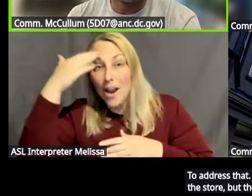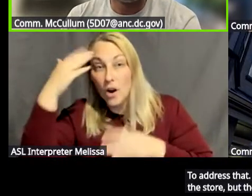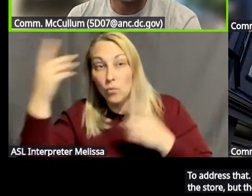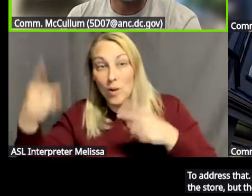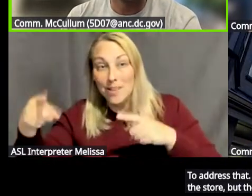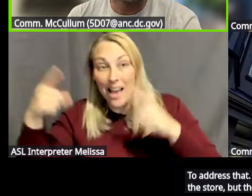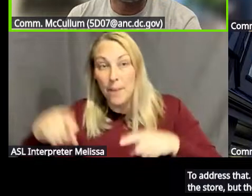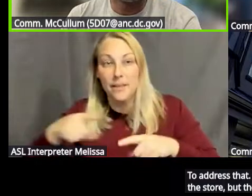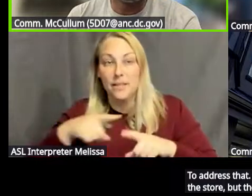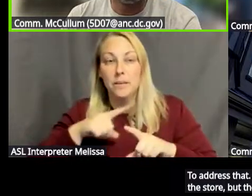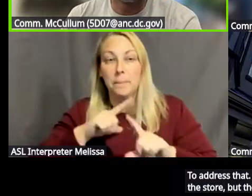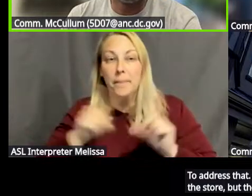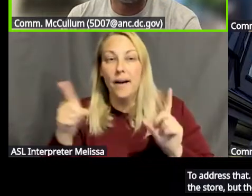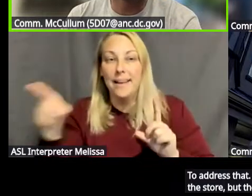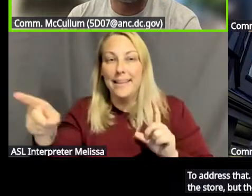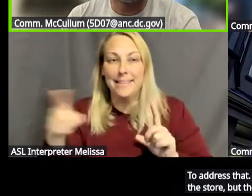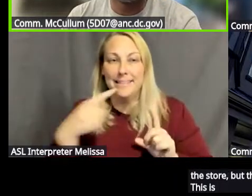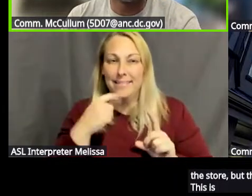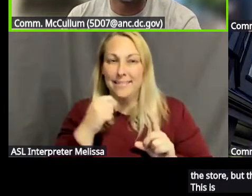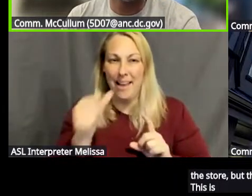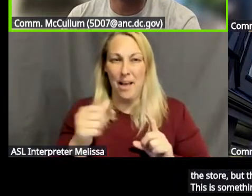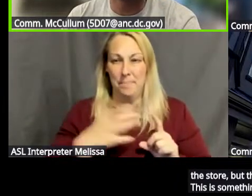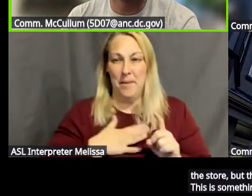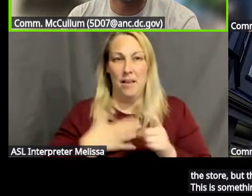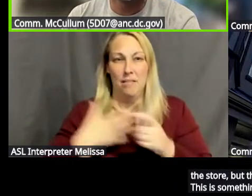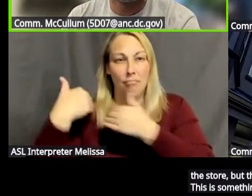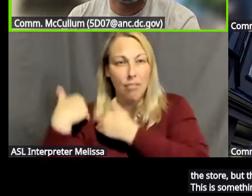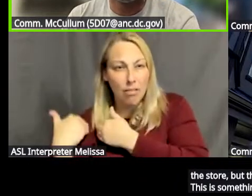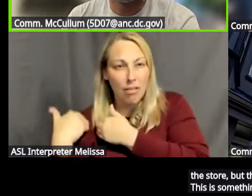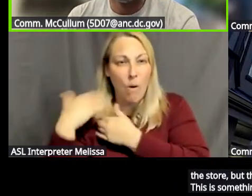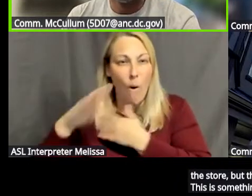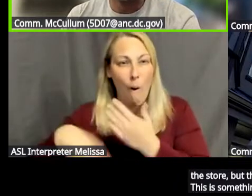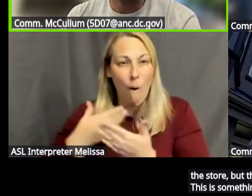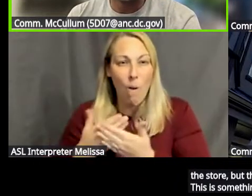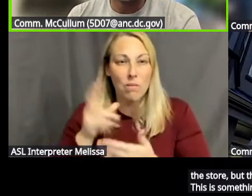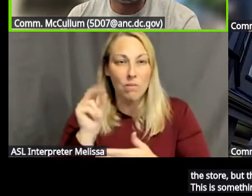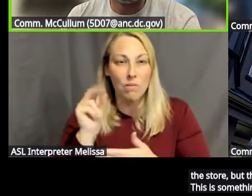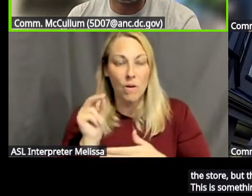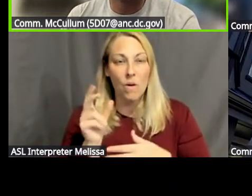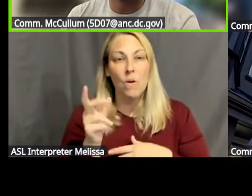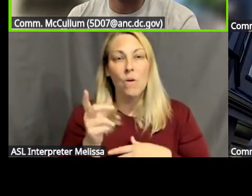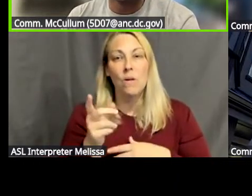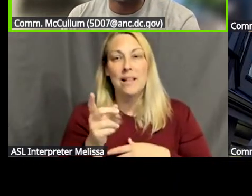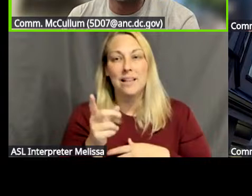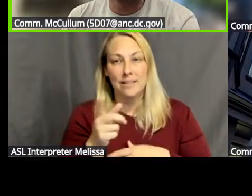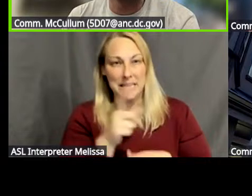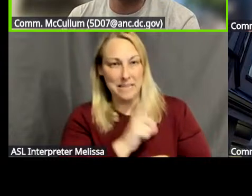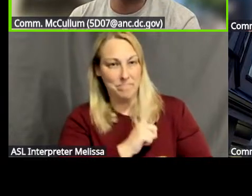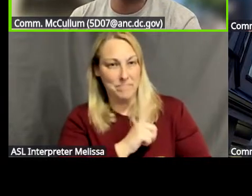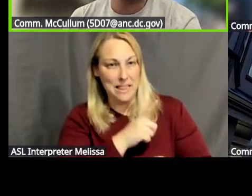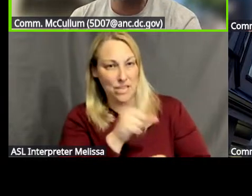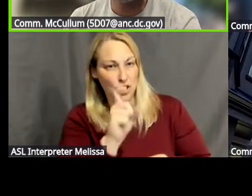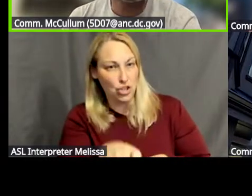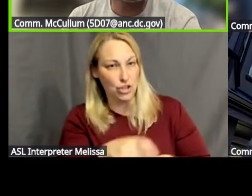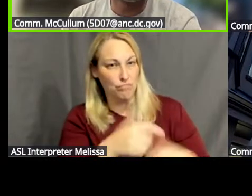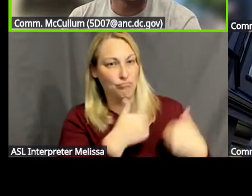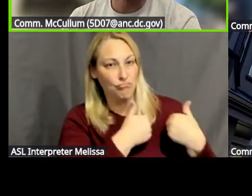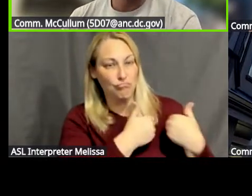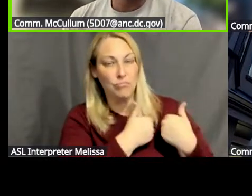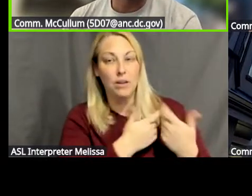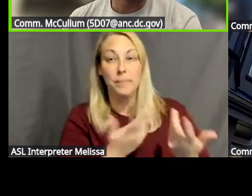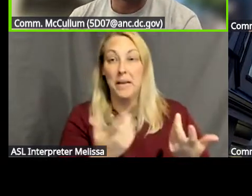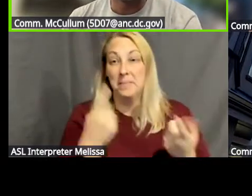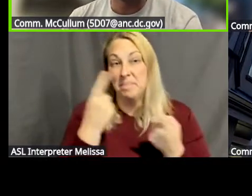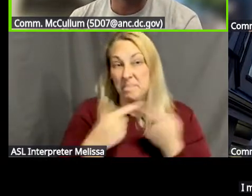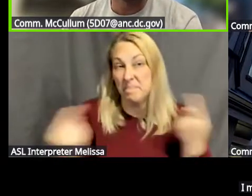burden of this. This is something that MPD should be doing. And I disagree with that. I mean, when you go to Lowe's or you go to Costco,